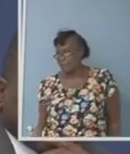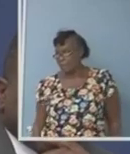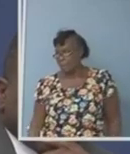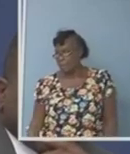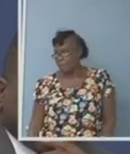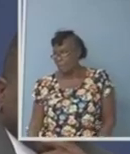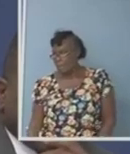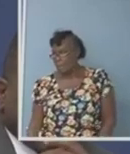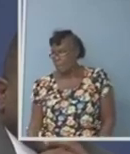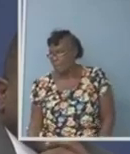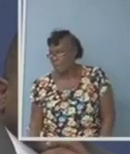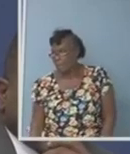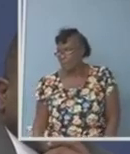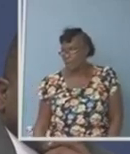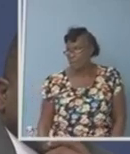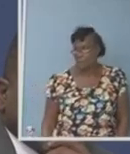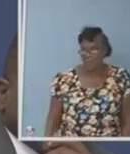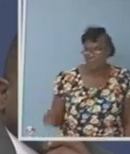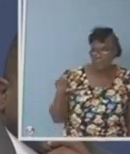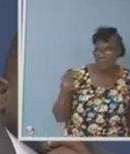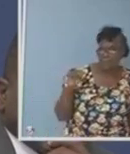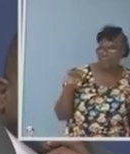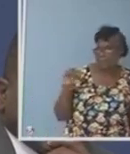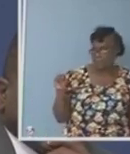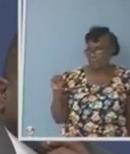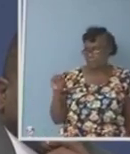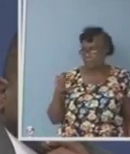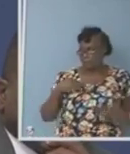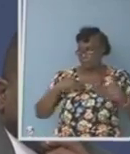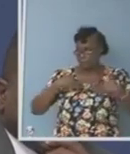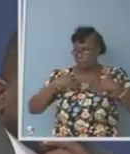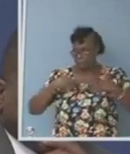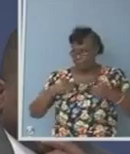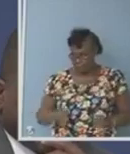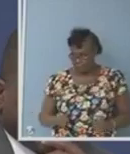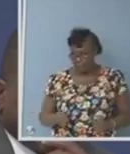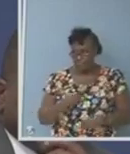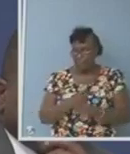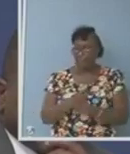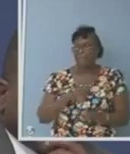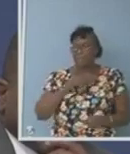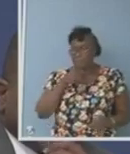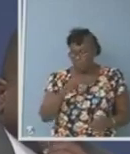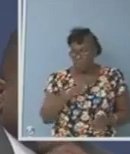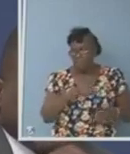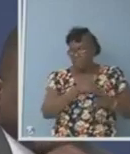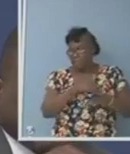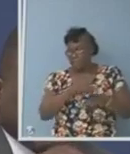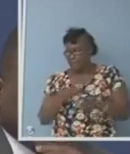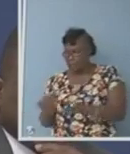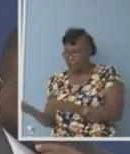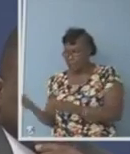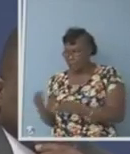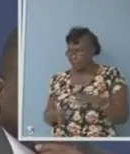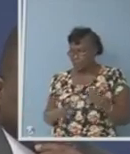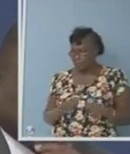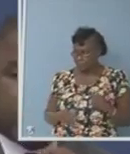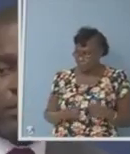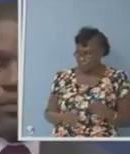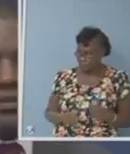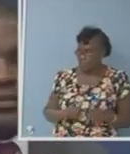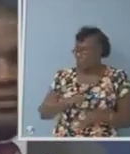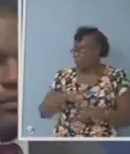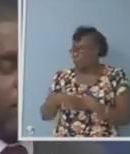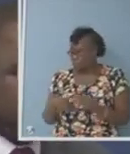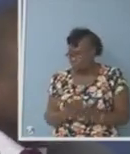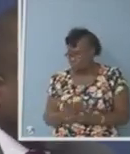the Ministry of Health. We will ensure that in transporting them to Trinidad that all the necessary systems